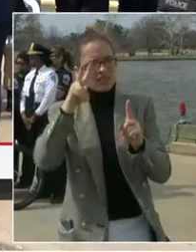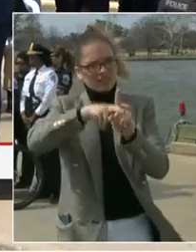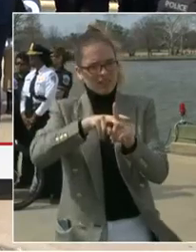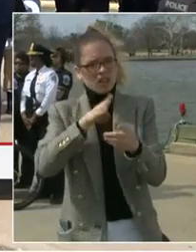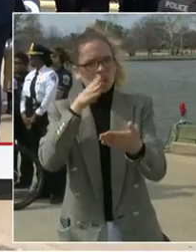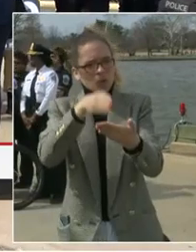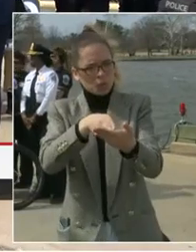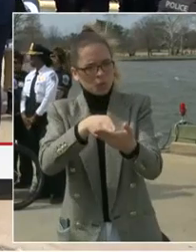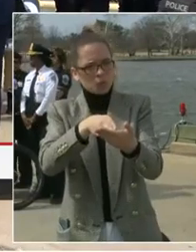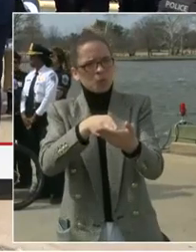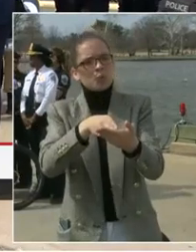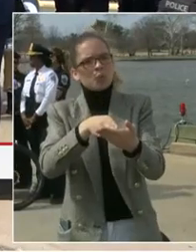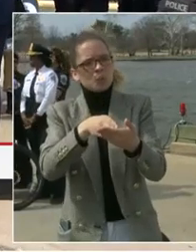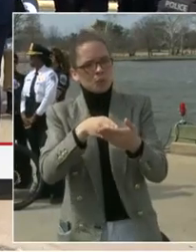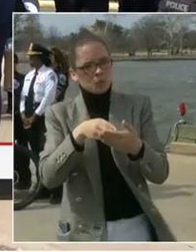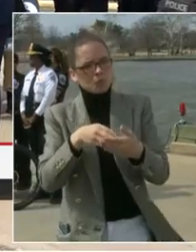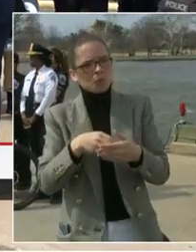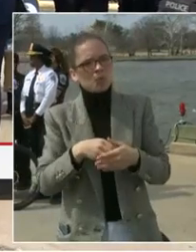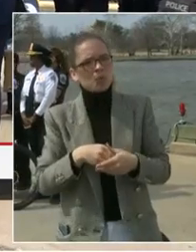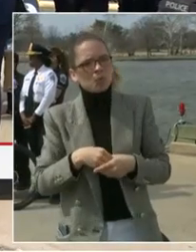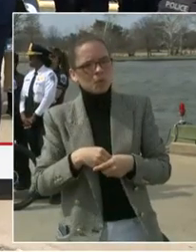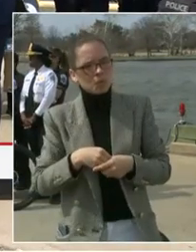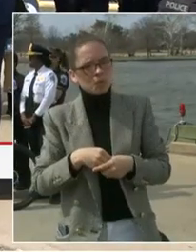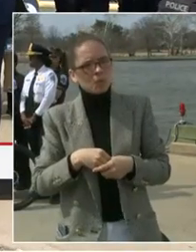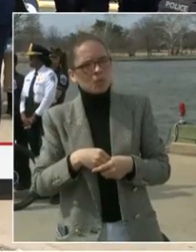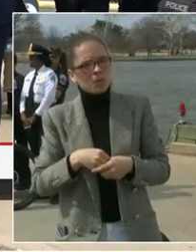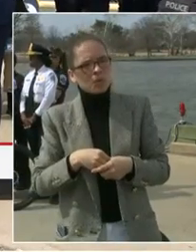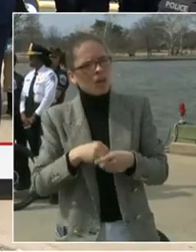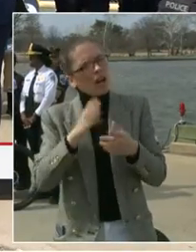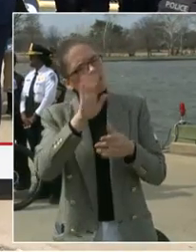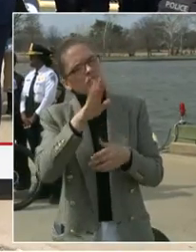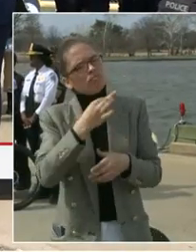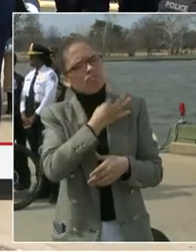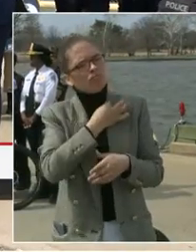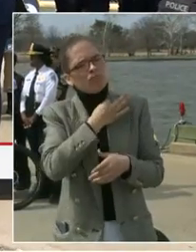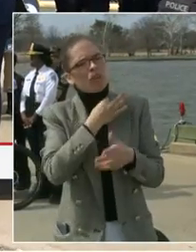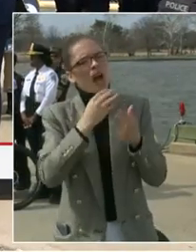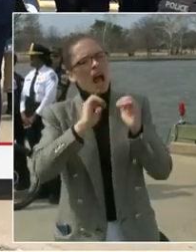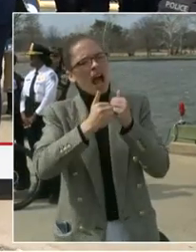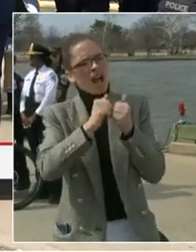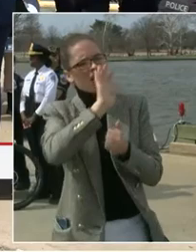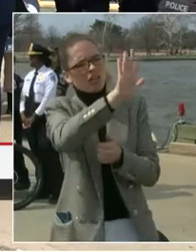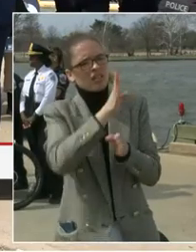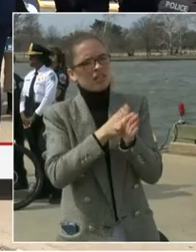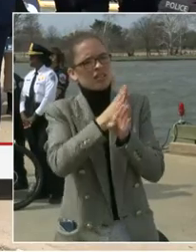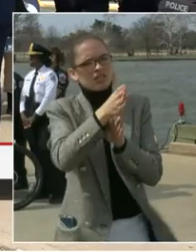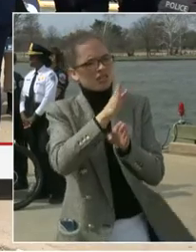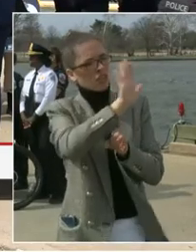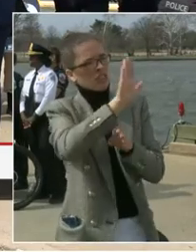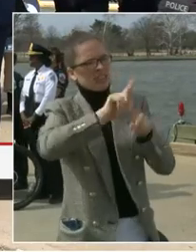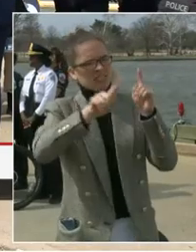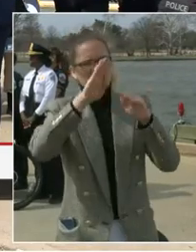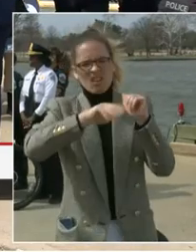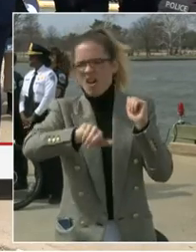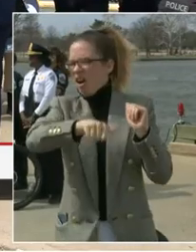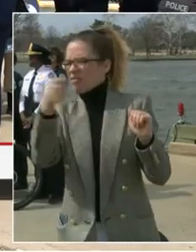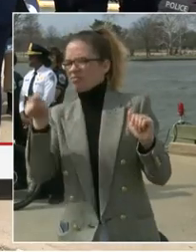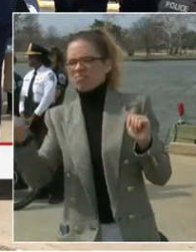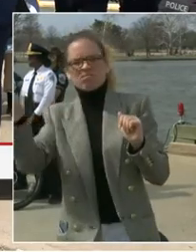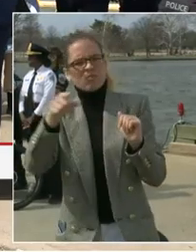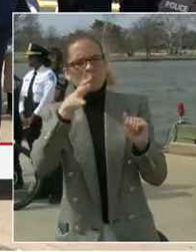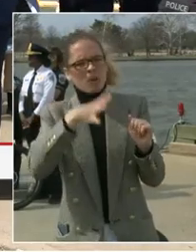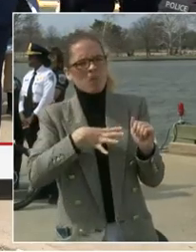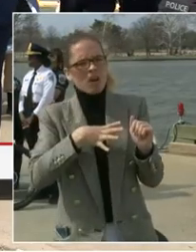feel, including one of your colleagues standing right behind you. How is your trajectory different than theirs, and have you ever experienced anything like they have